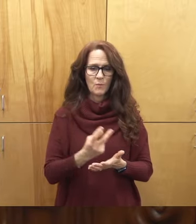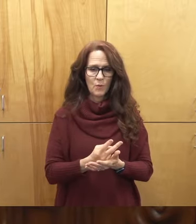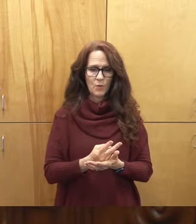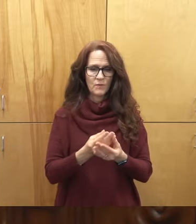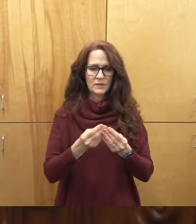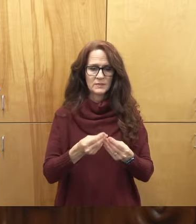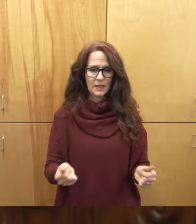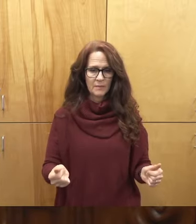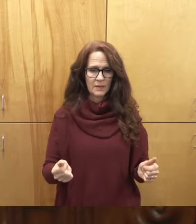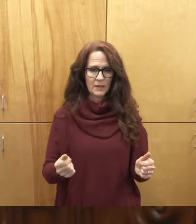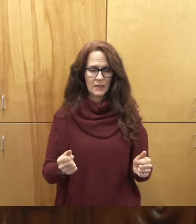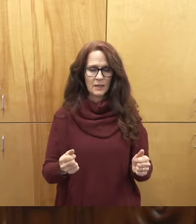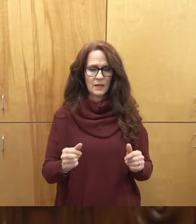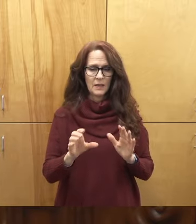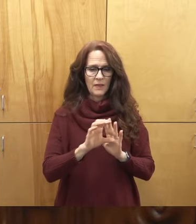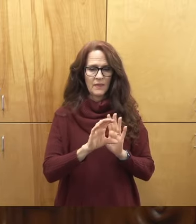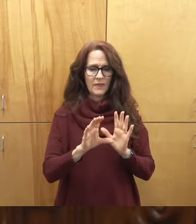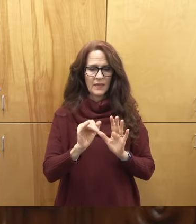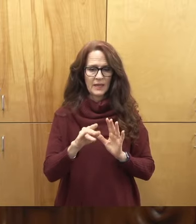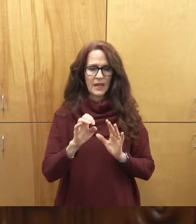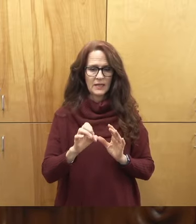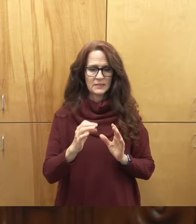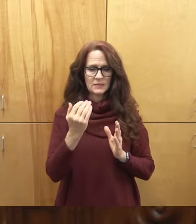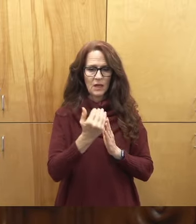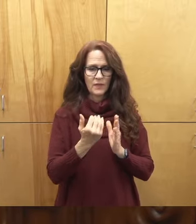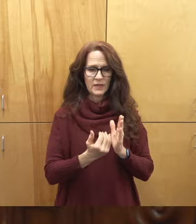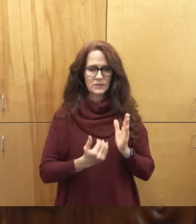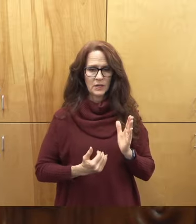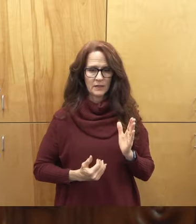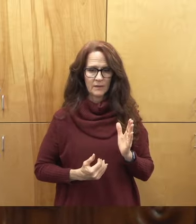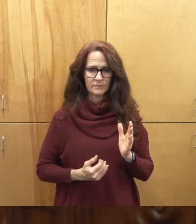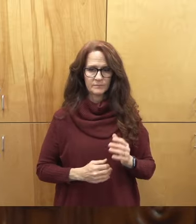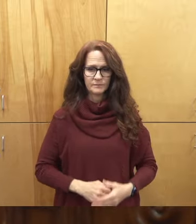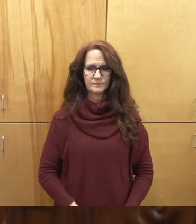settlement agreement in the case listed on the agenda.